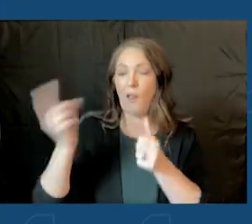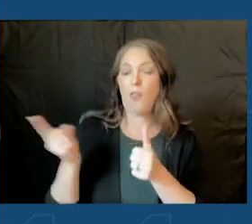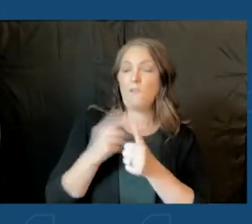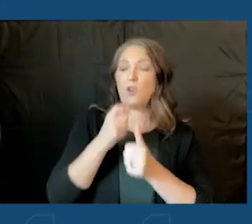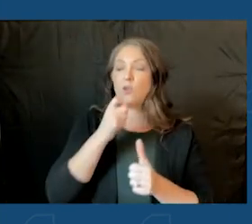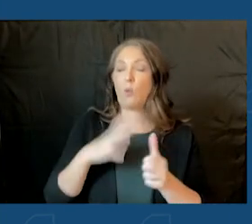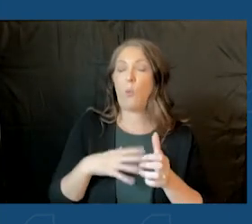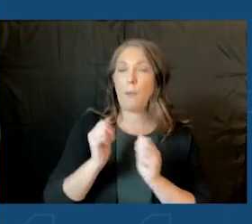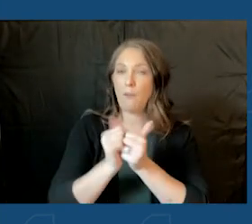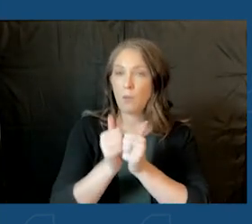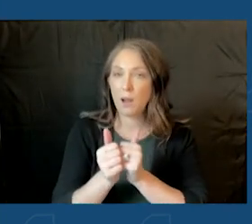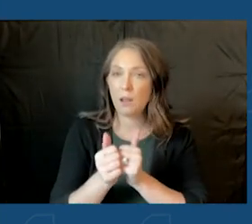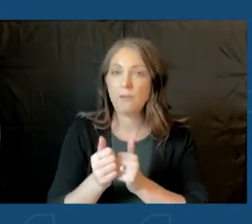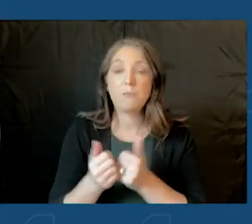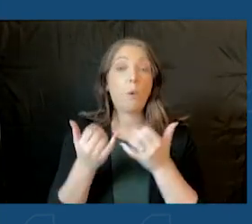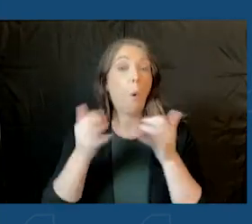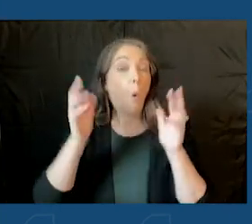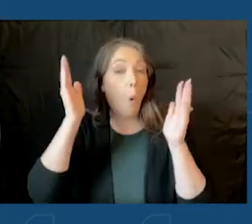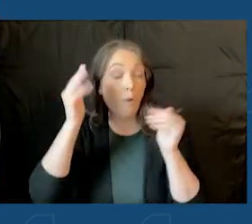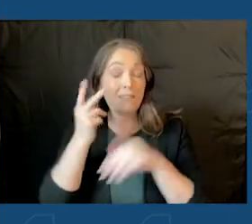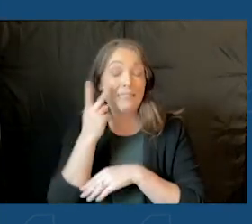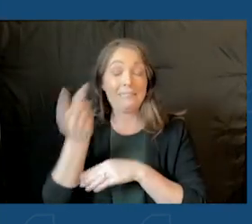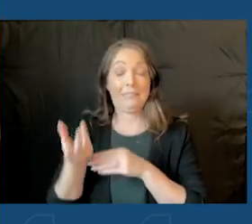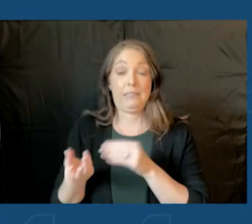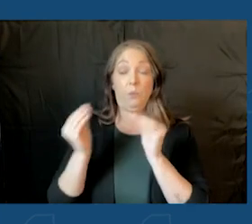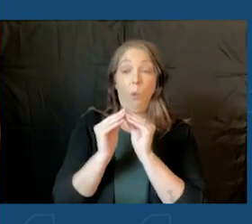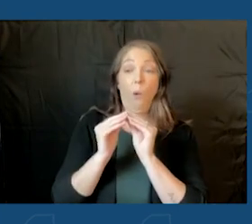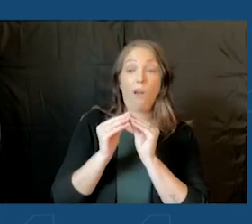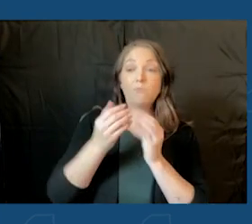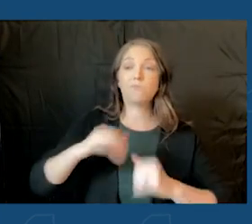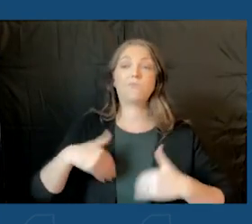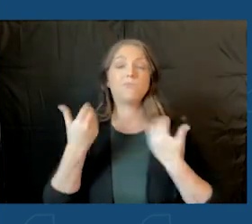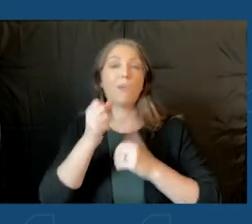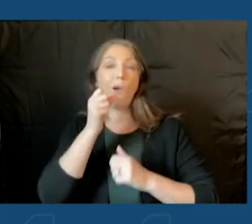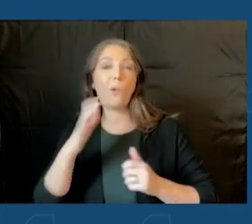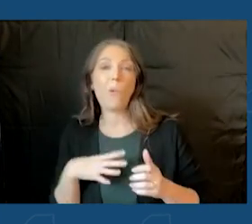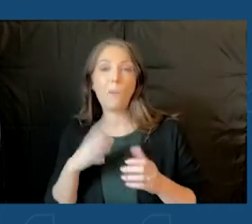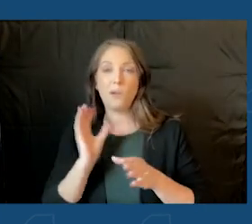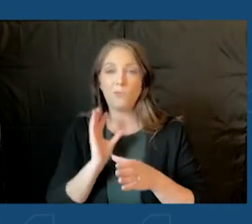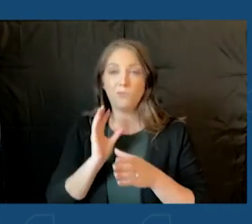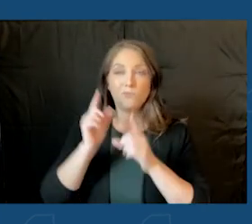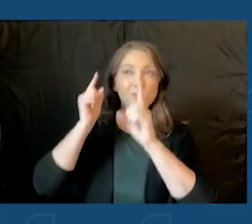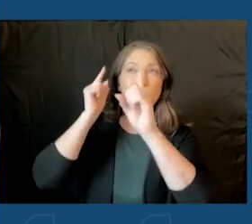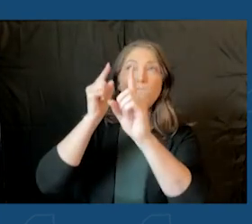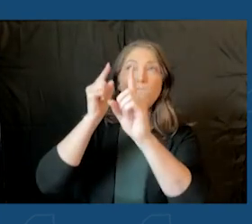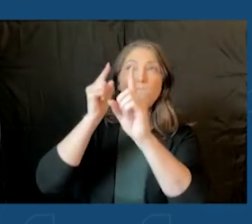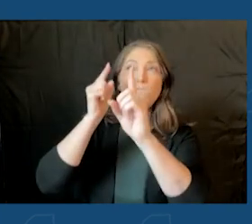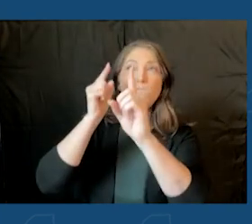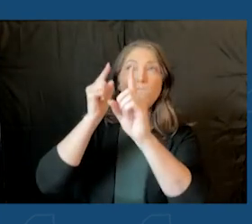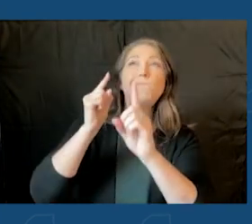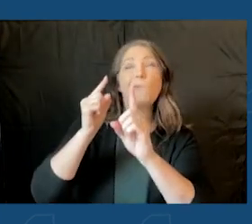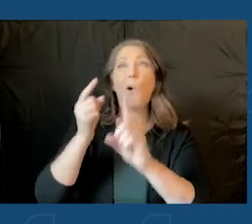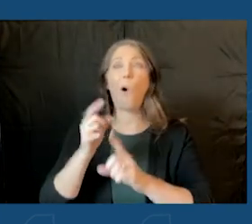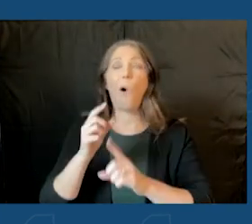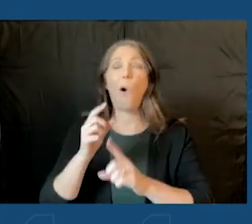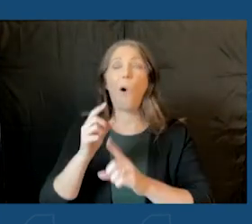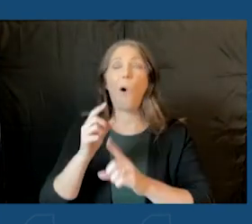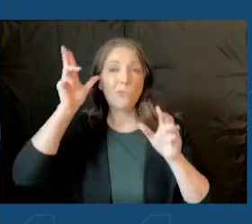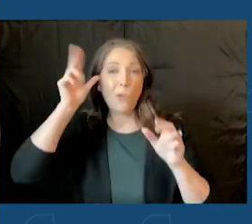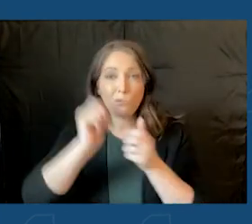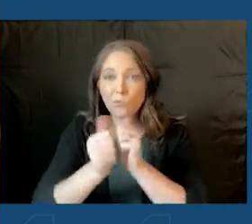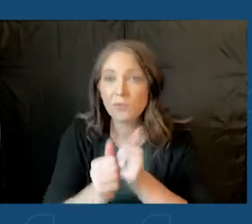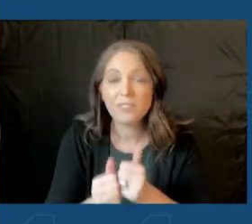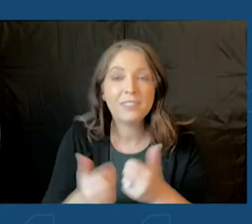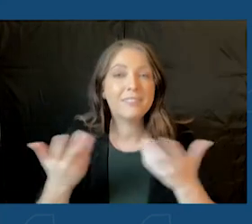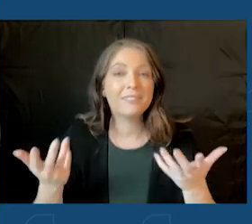young women aspire to a role in racing, whether that's as a groom, a jockey, a trainer, a